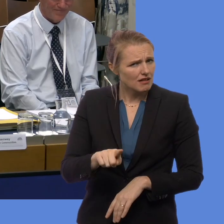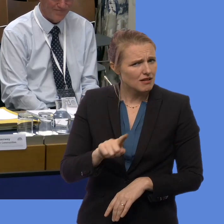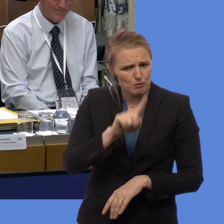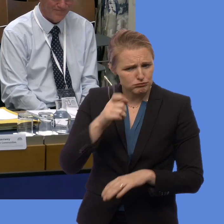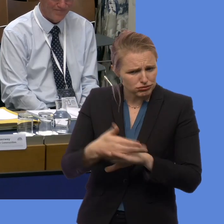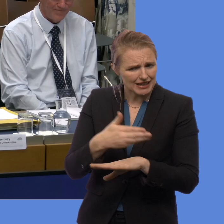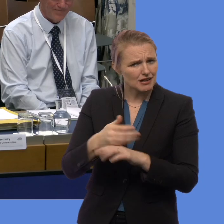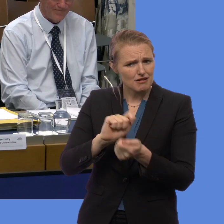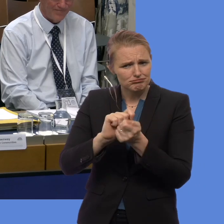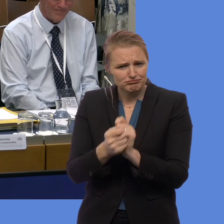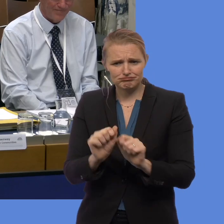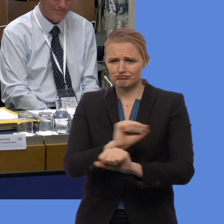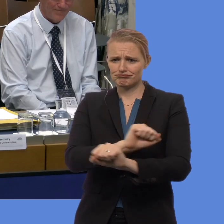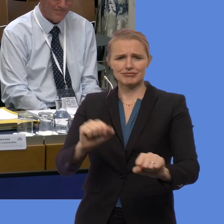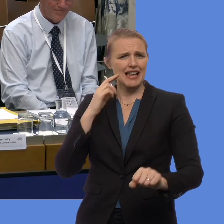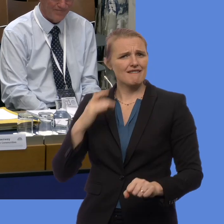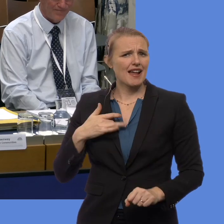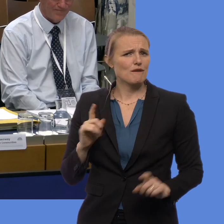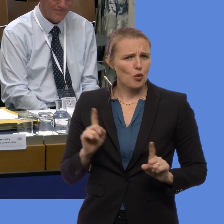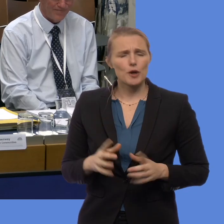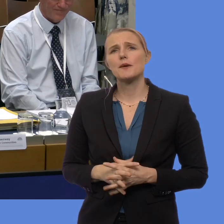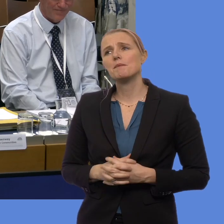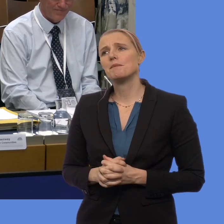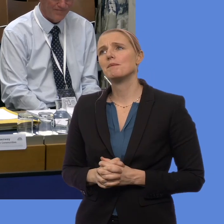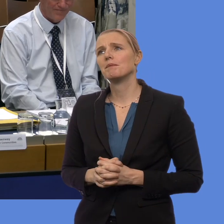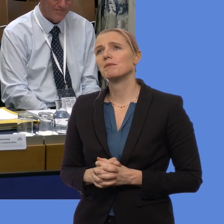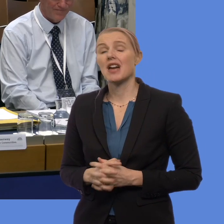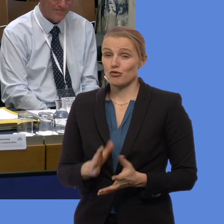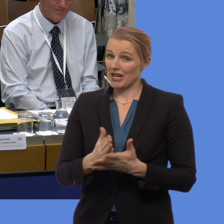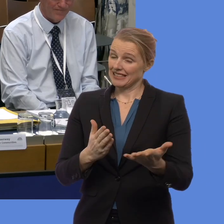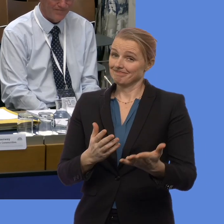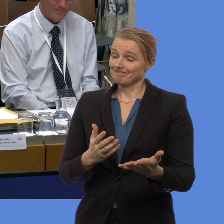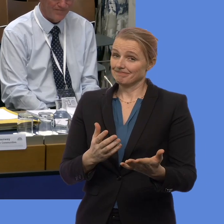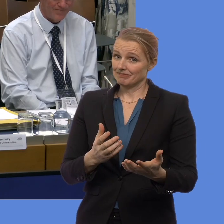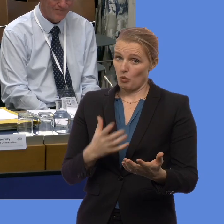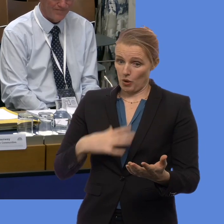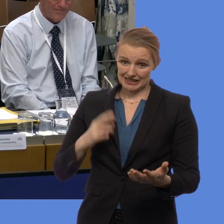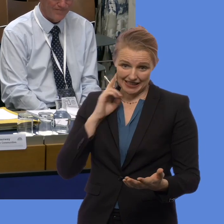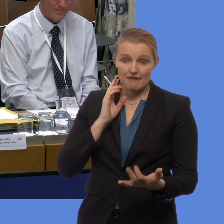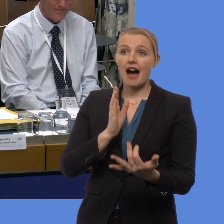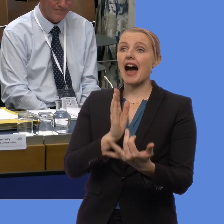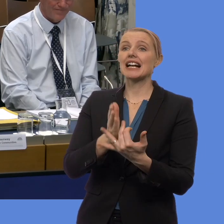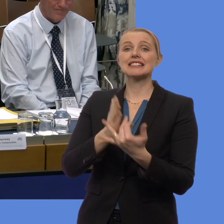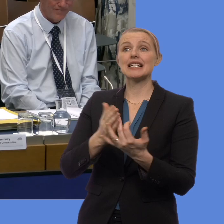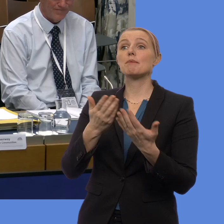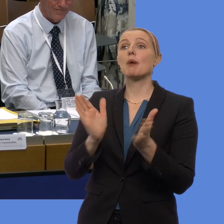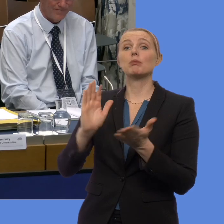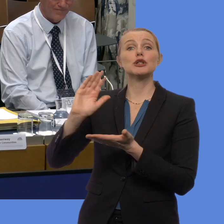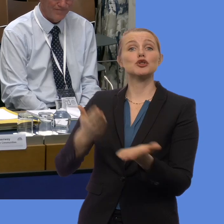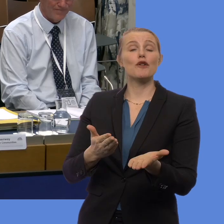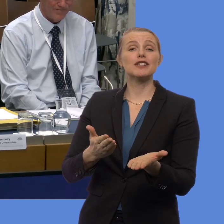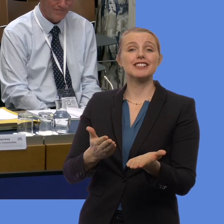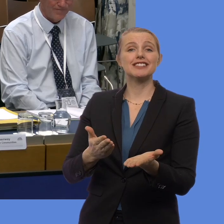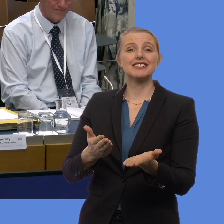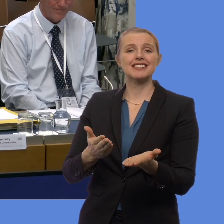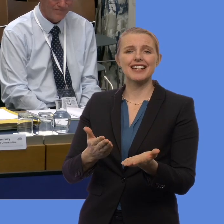more, Chair, this is really around their ability to access public services and not assume that some writing